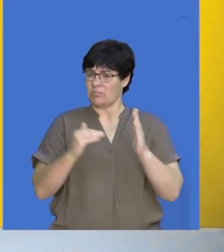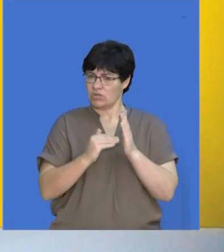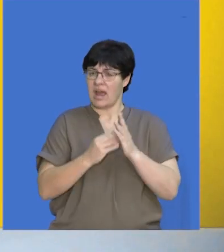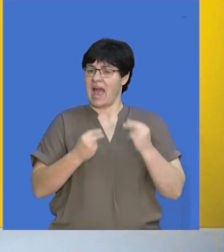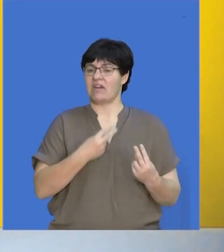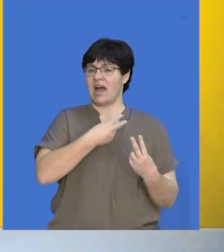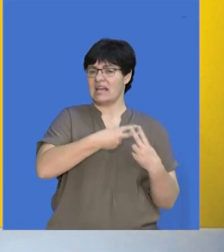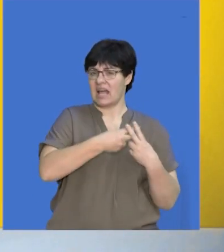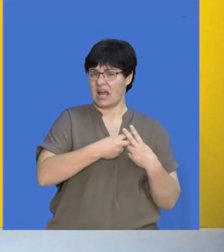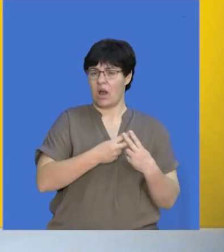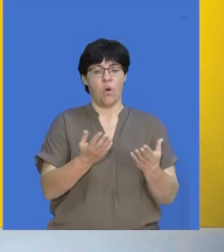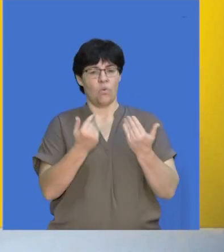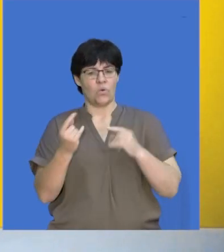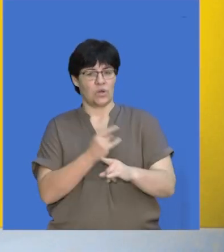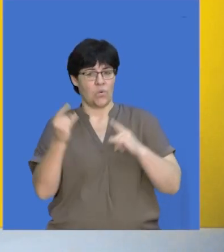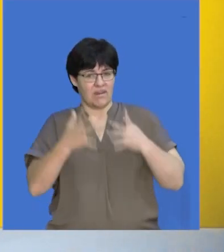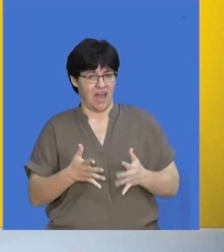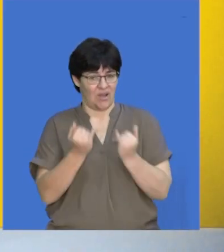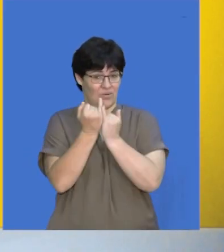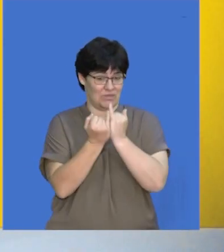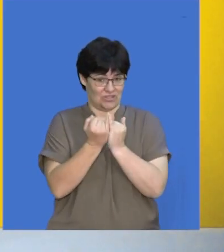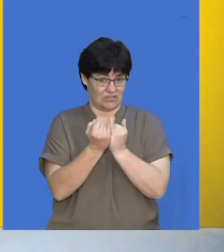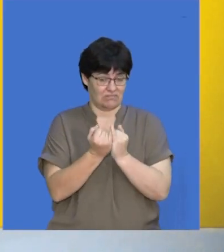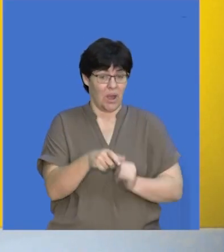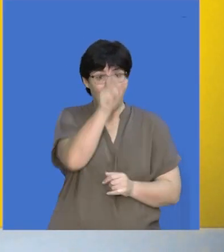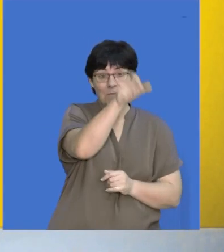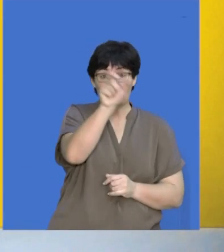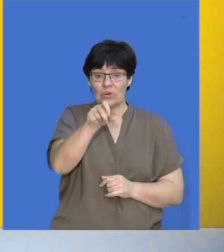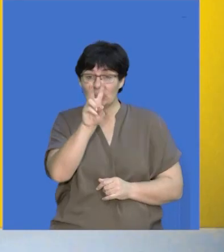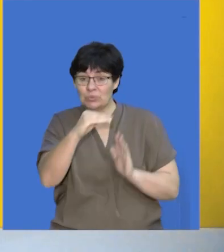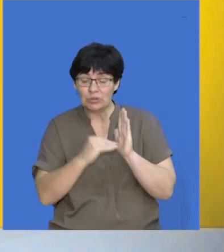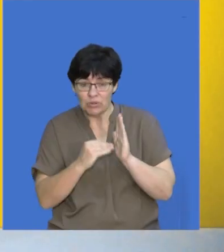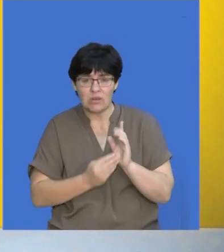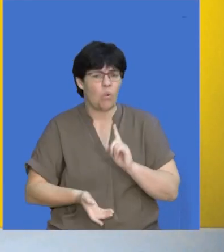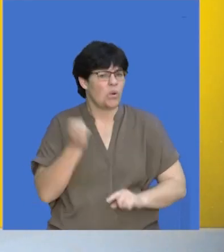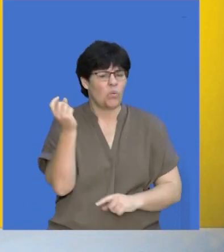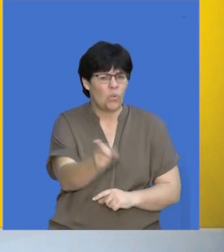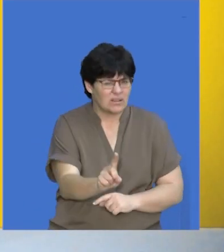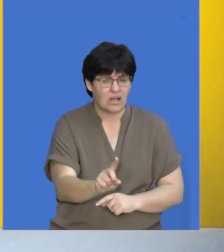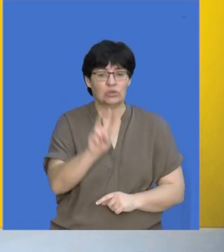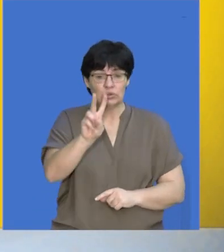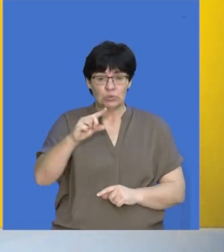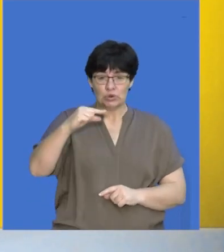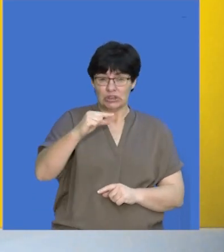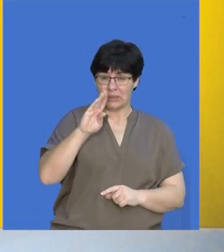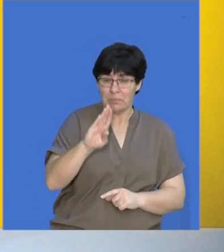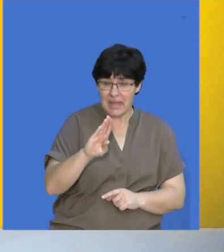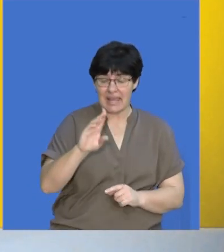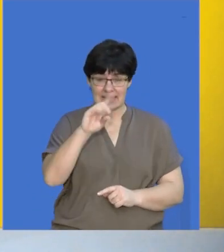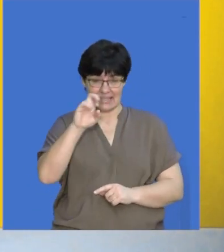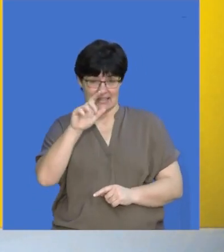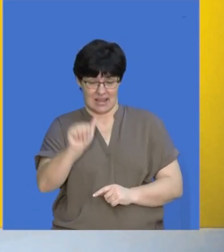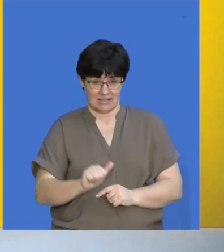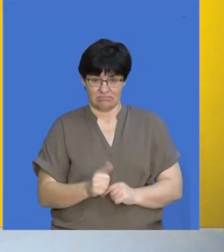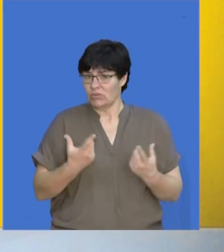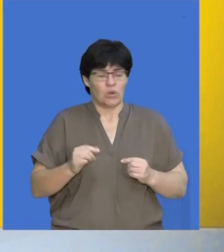hashtag WazoWinner competition, where 2 lucky matrix stand a chance to win 2 gigs of data. All you need to do to enter is